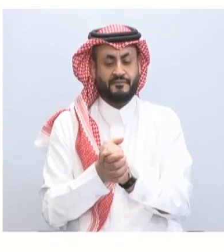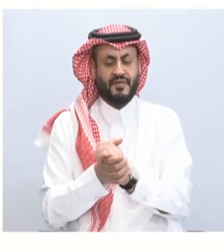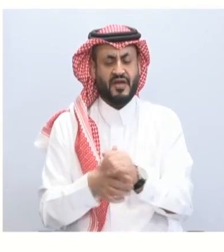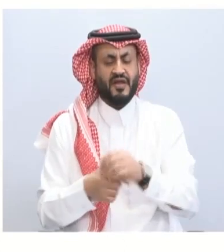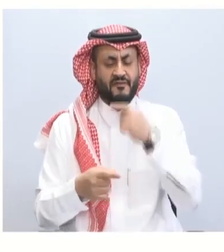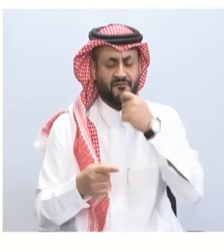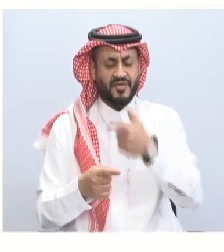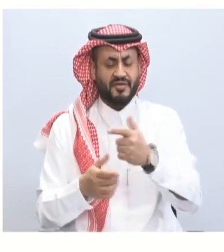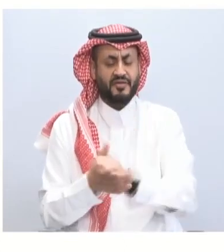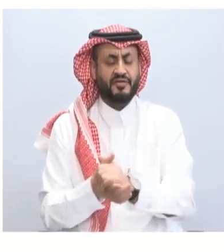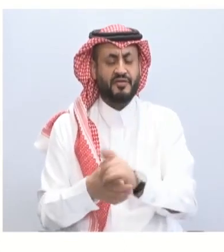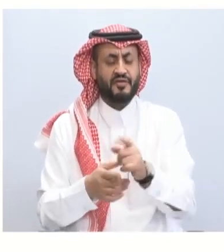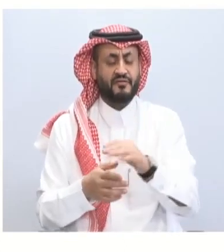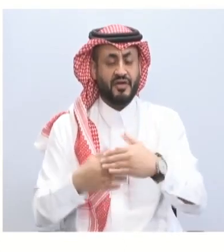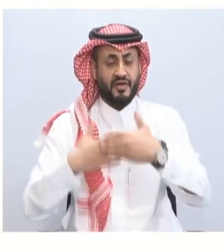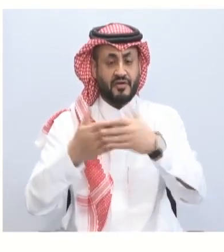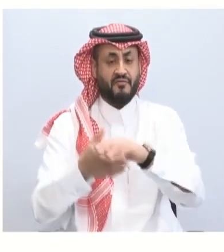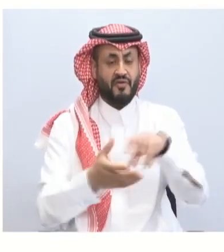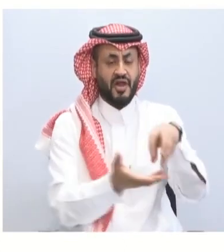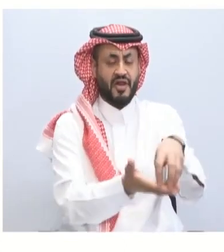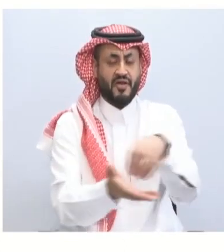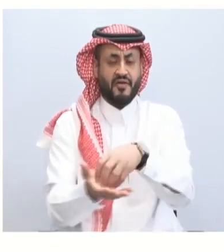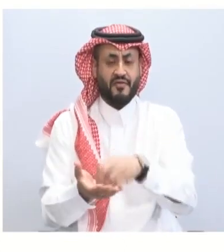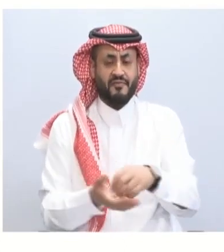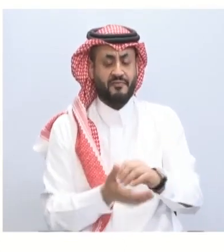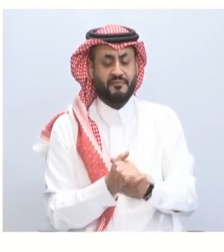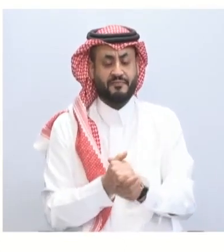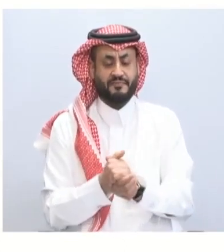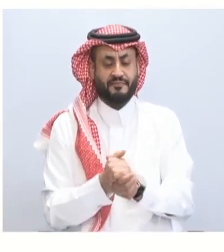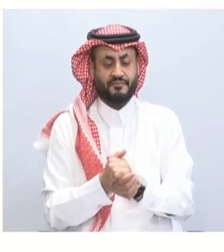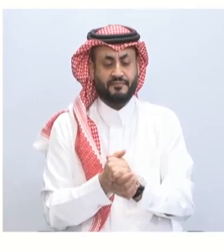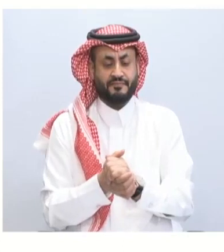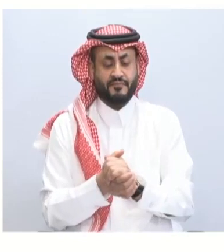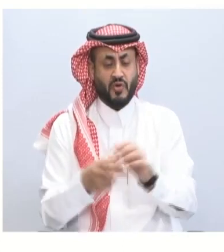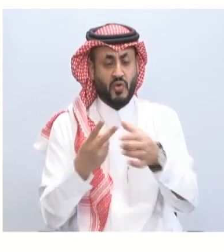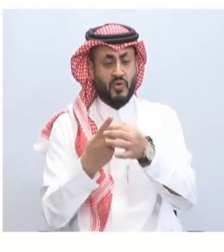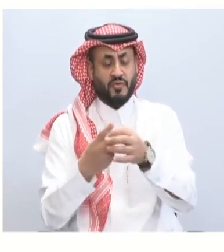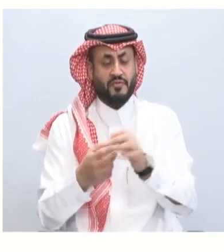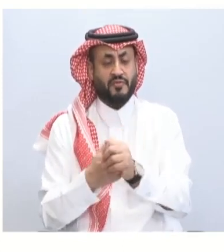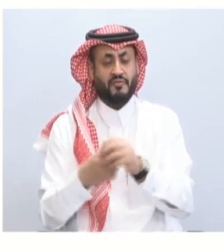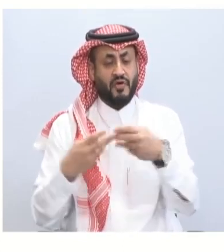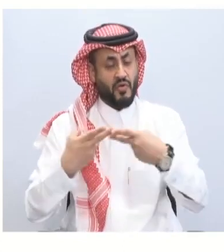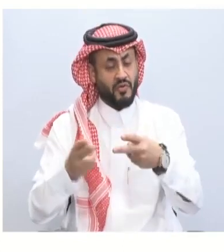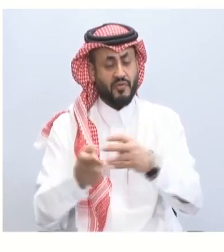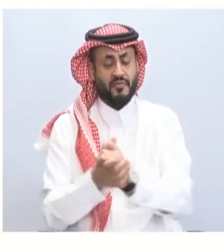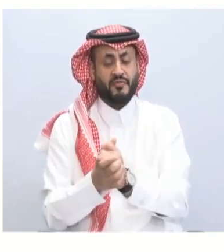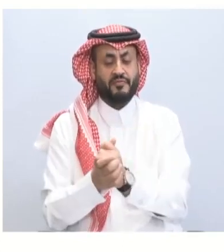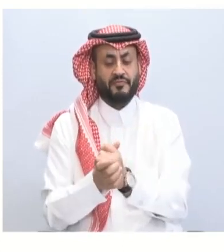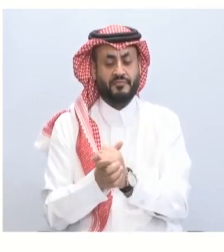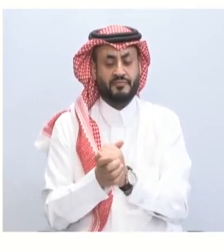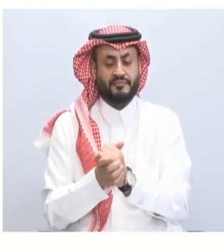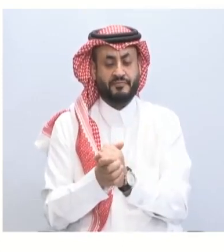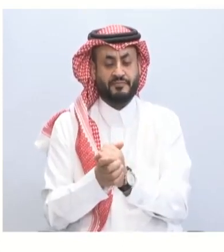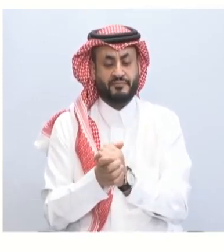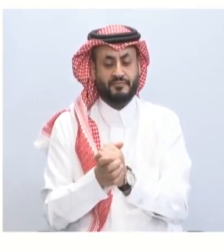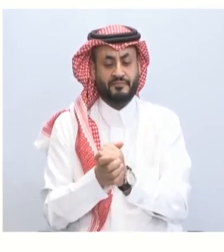out that none of their peers from other countries were perfect either, but were only too willing to utilize all available resources to